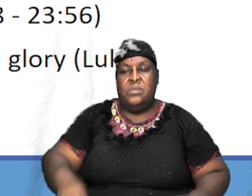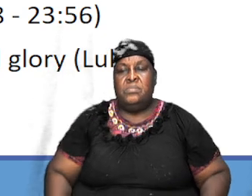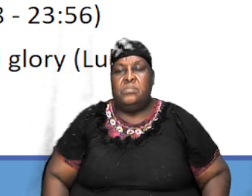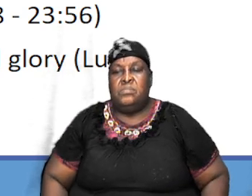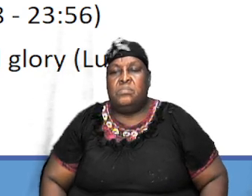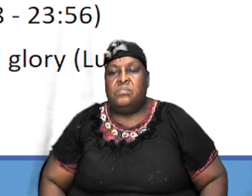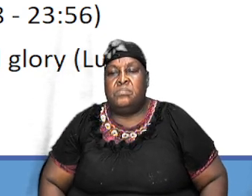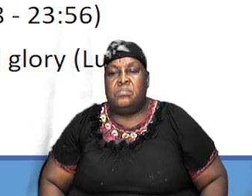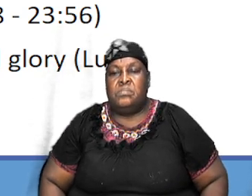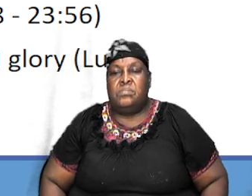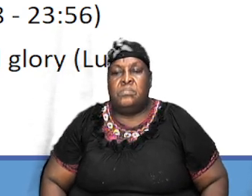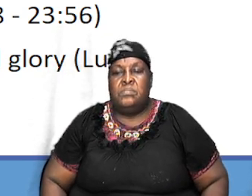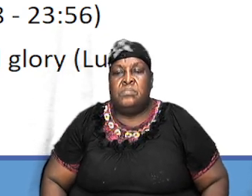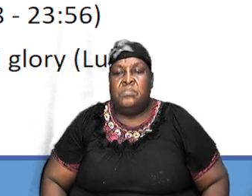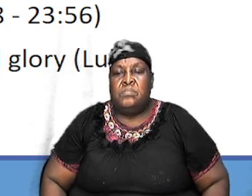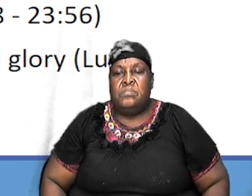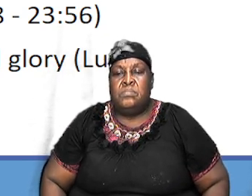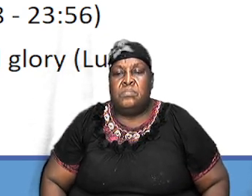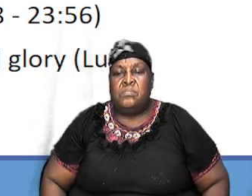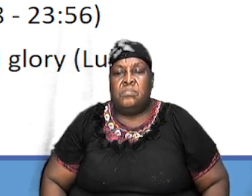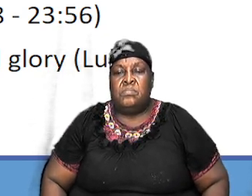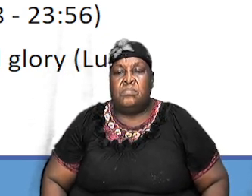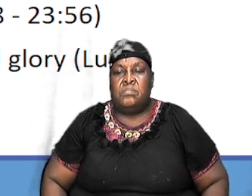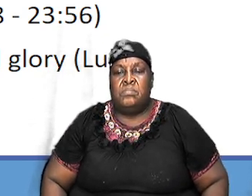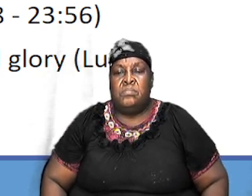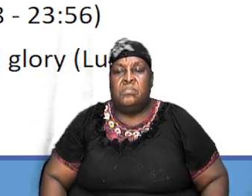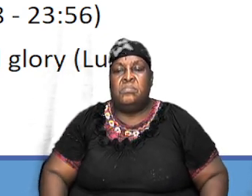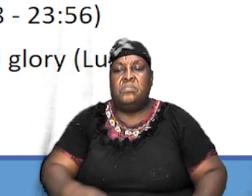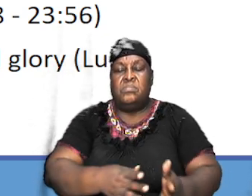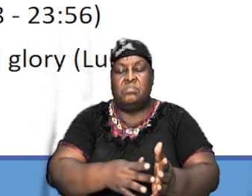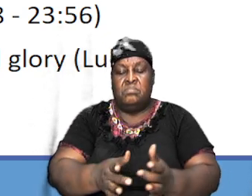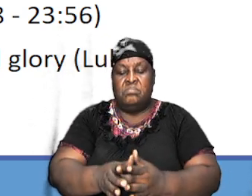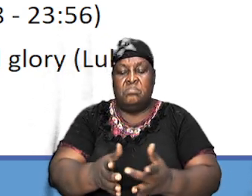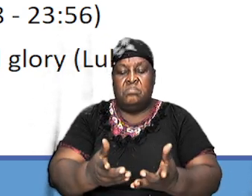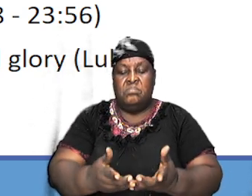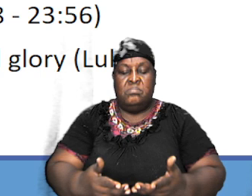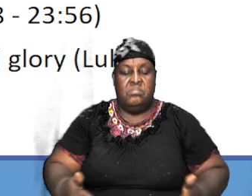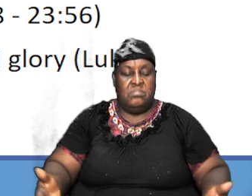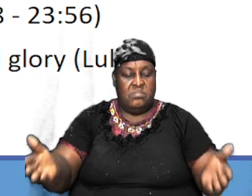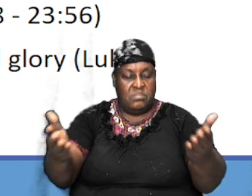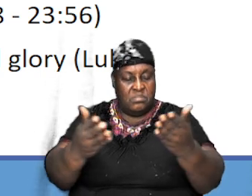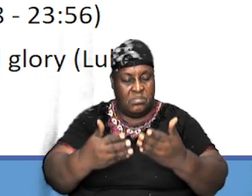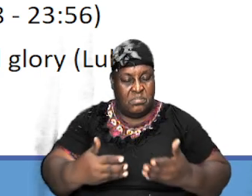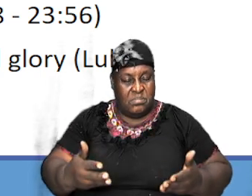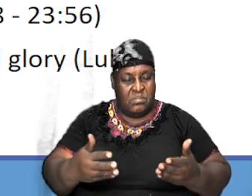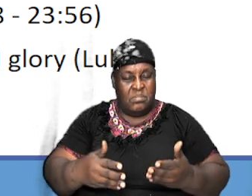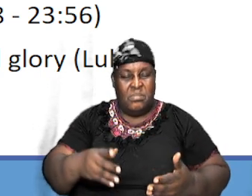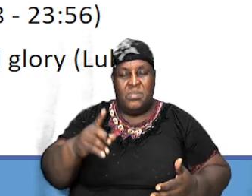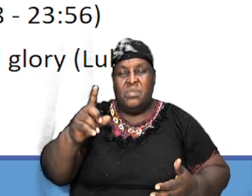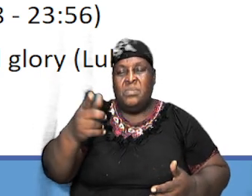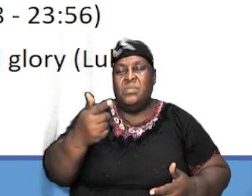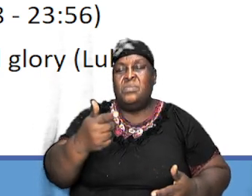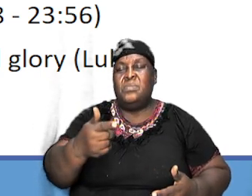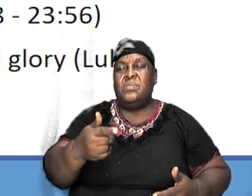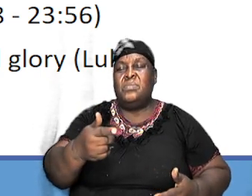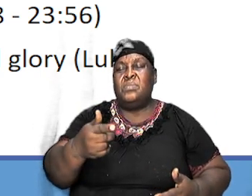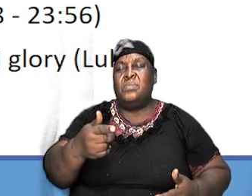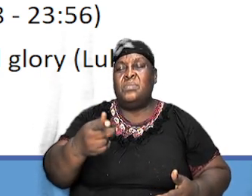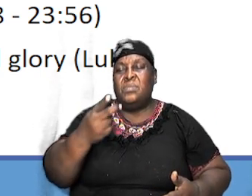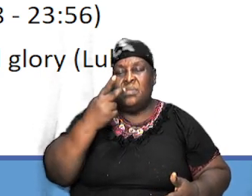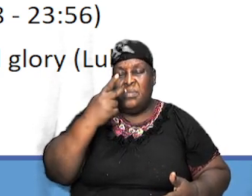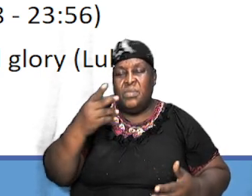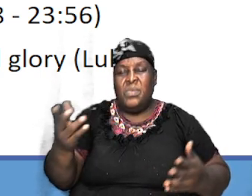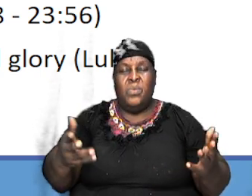sleep. And so Jesus here is presented and kind of give the first look at what we will